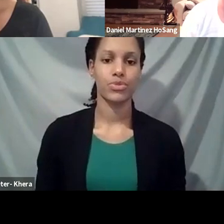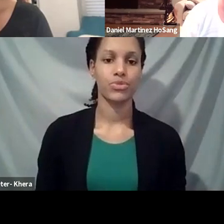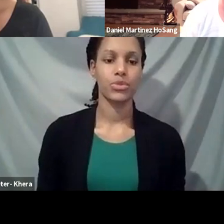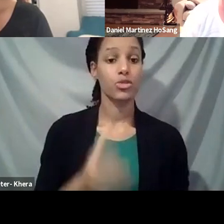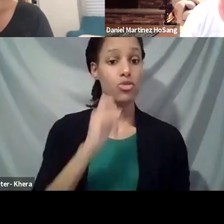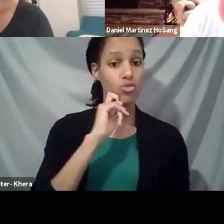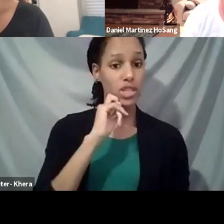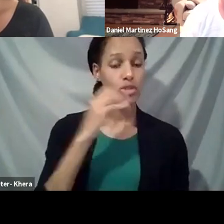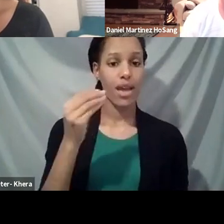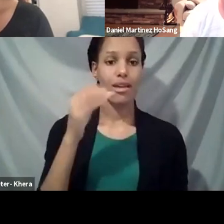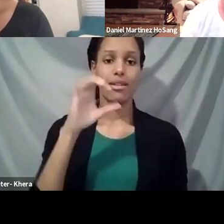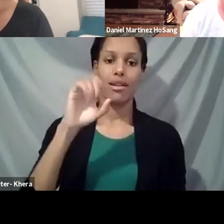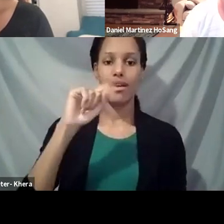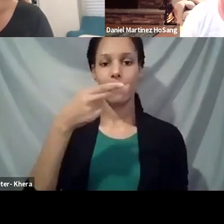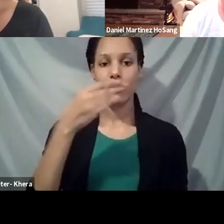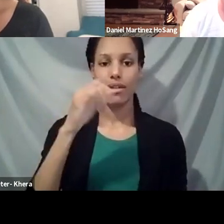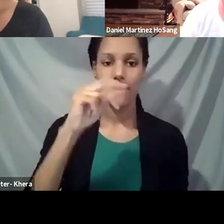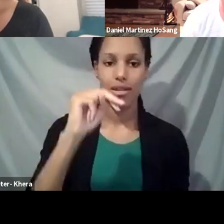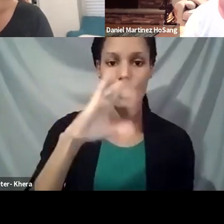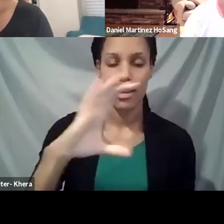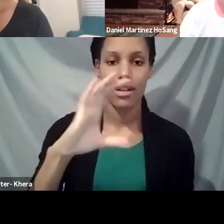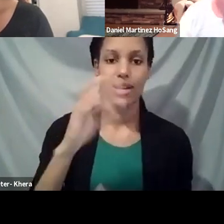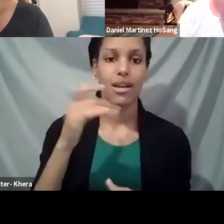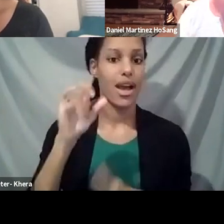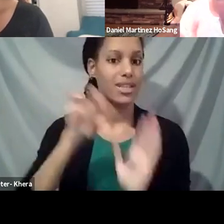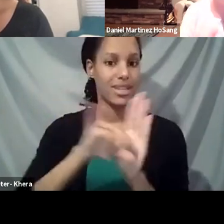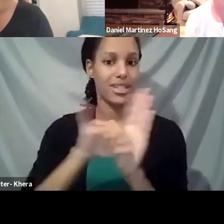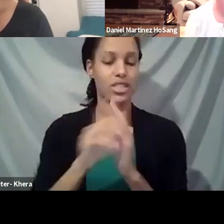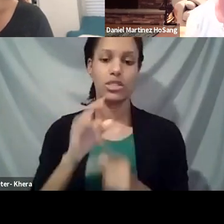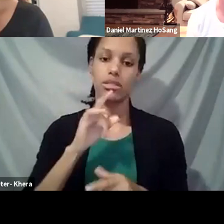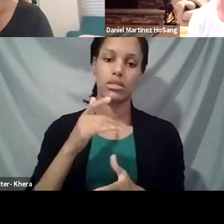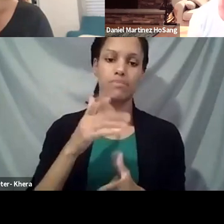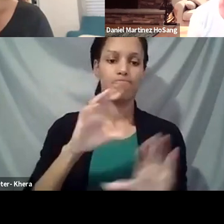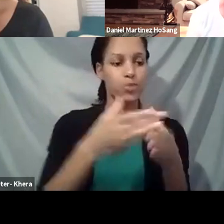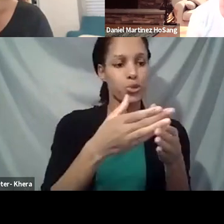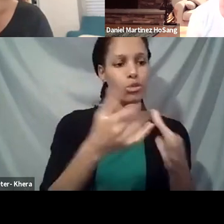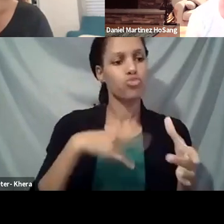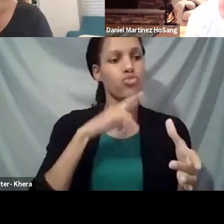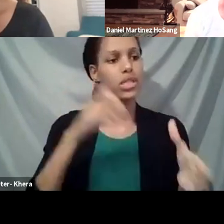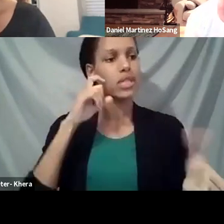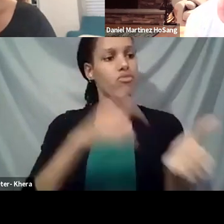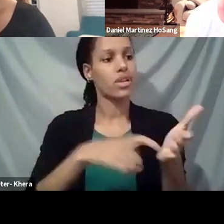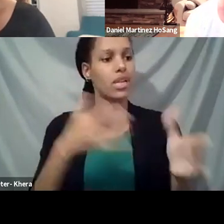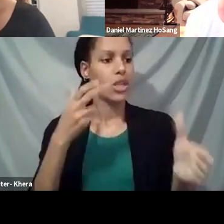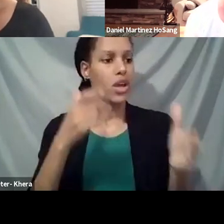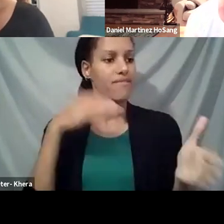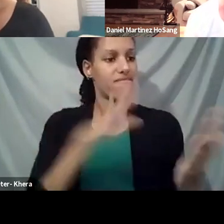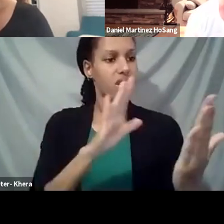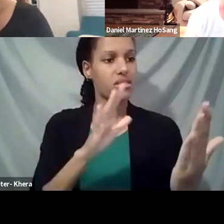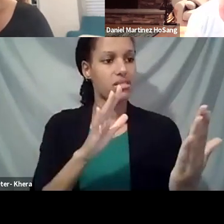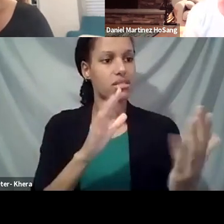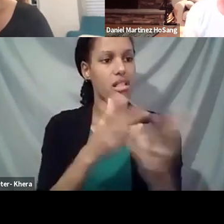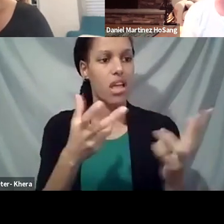the groups that organize around them often face a really complex contradiction. On the one hand, the